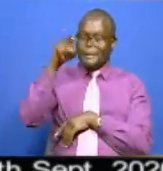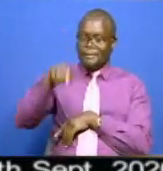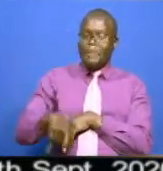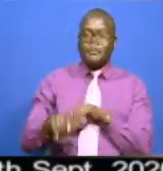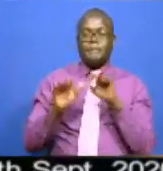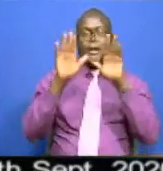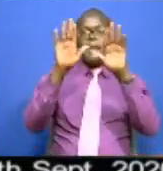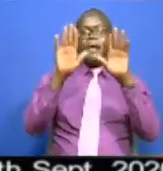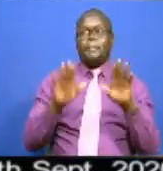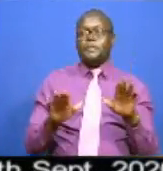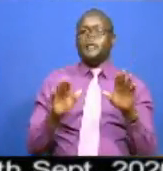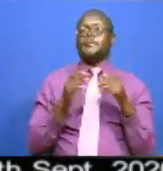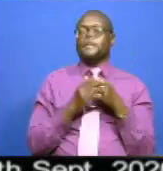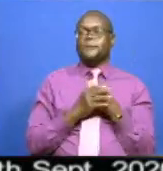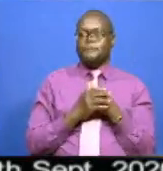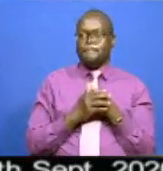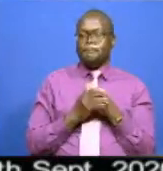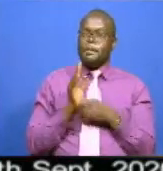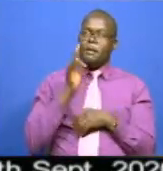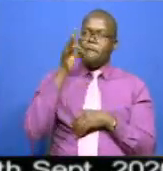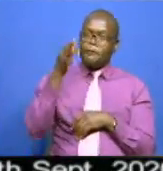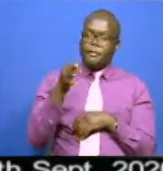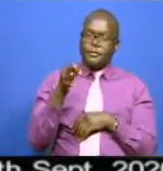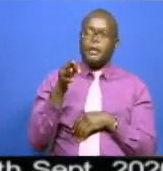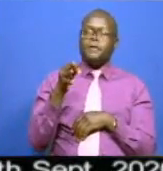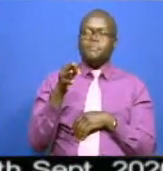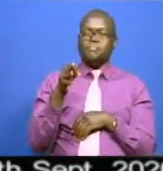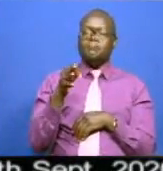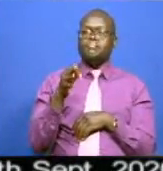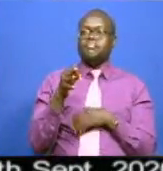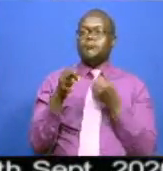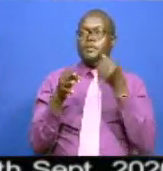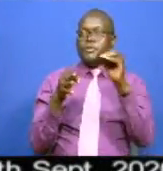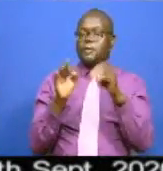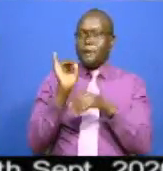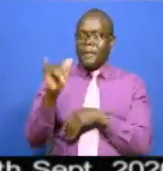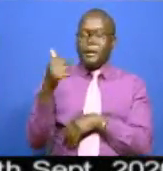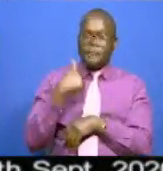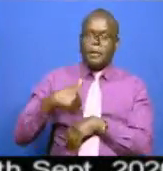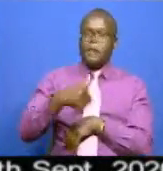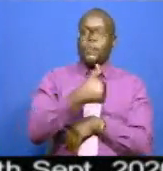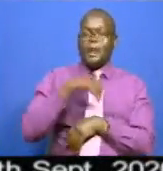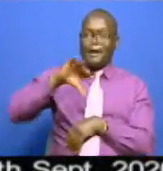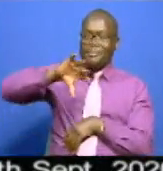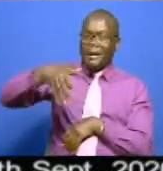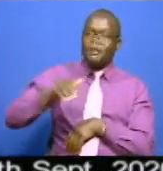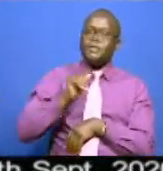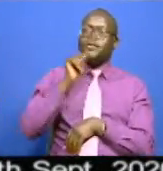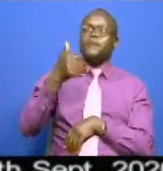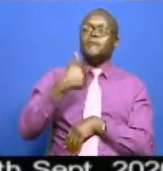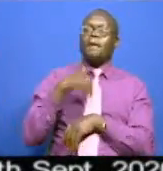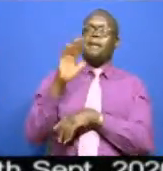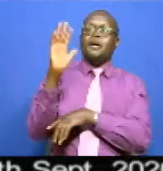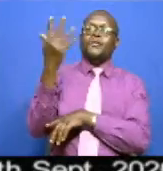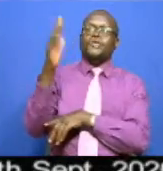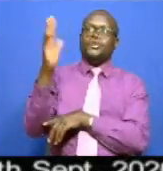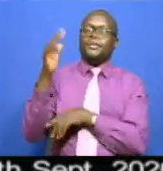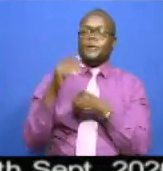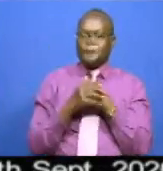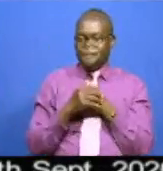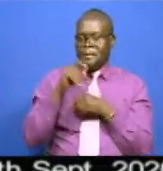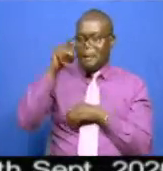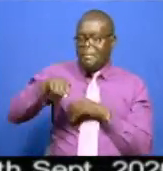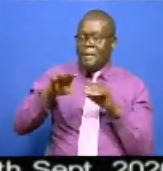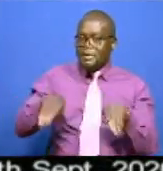important parameter for future allocation of resources, so that we have counties that do not even have trees. They need to be